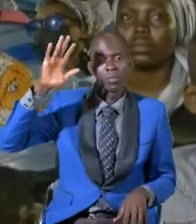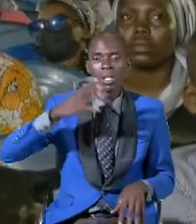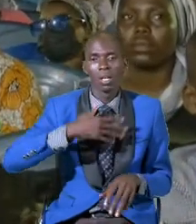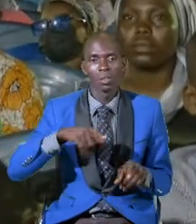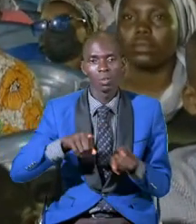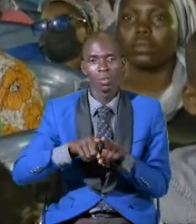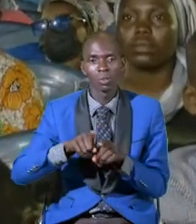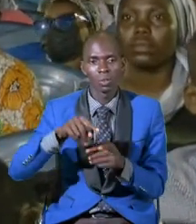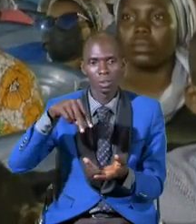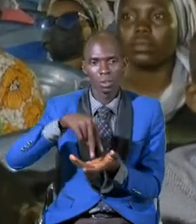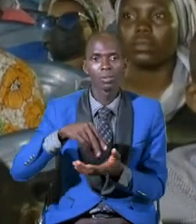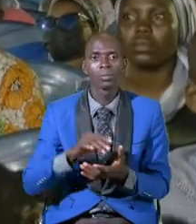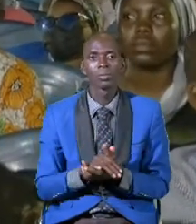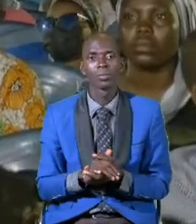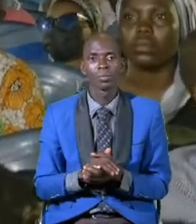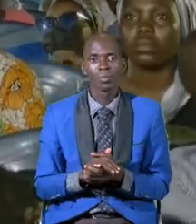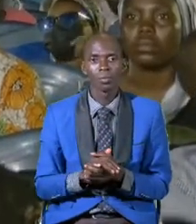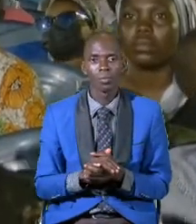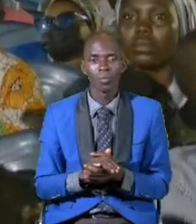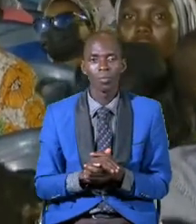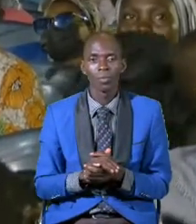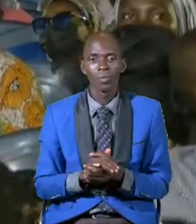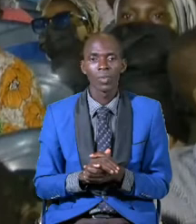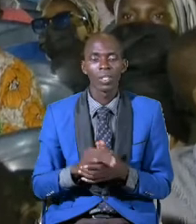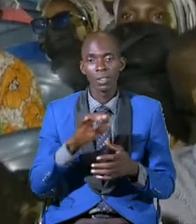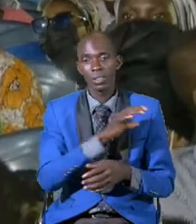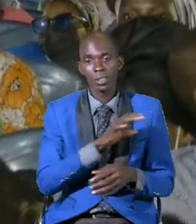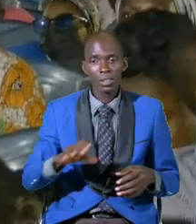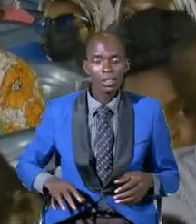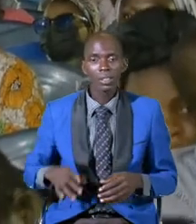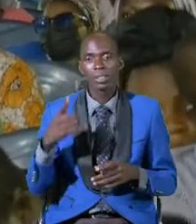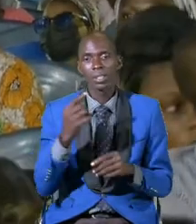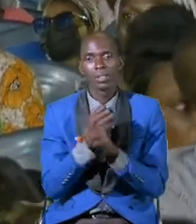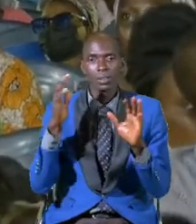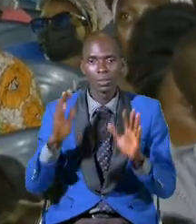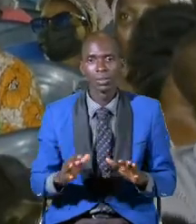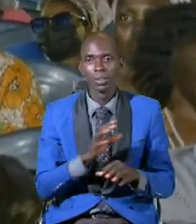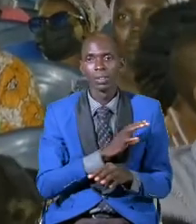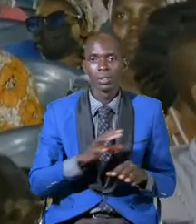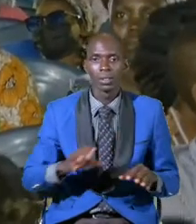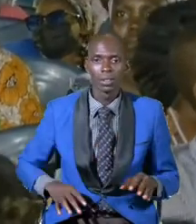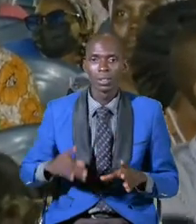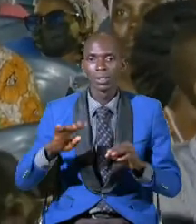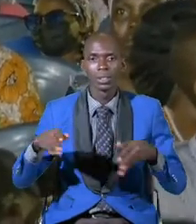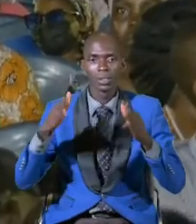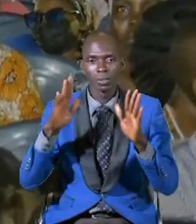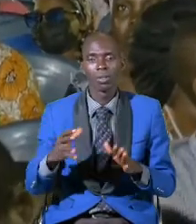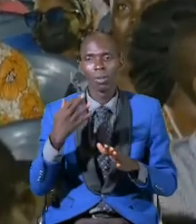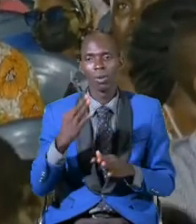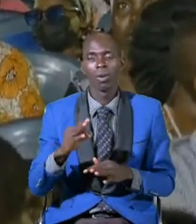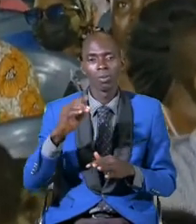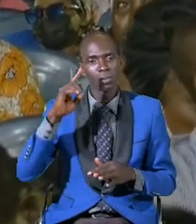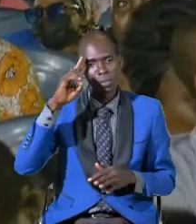Savior, Christ the giver of eternal life, and Christ that sets us free from